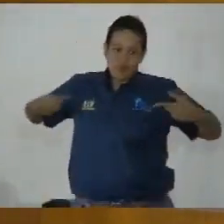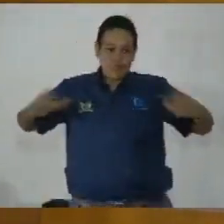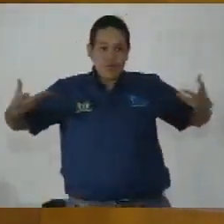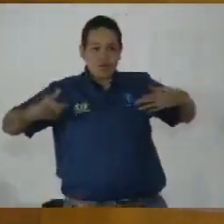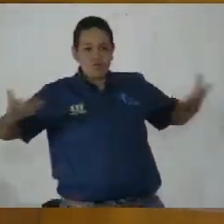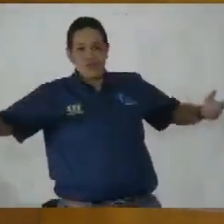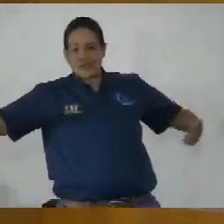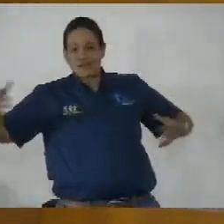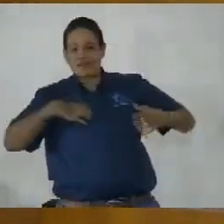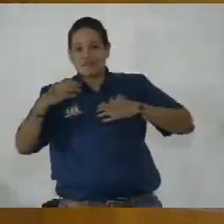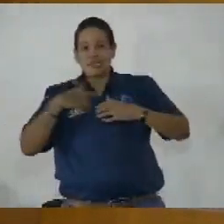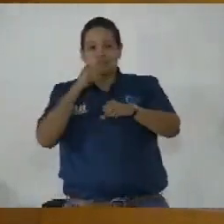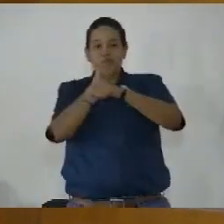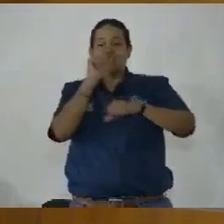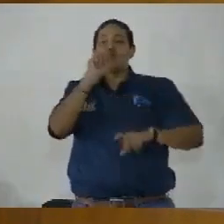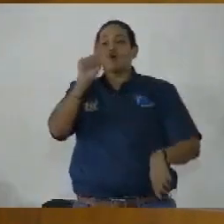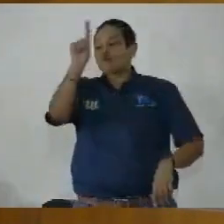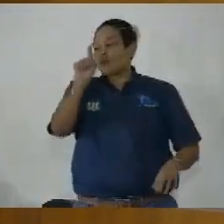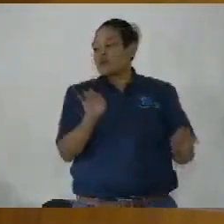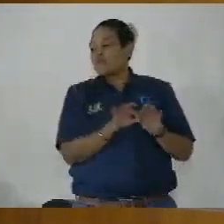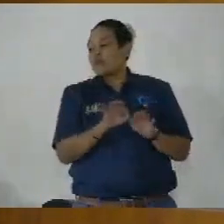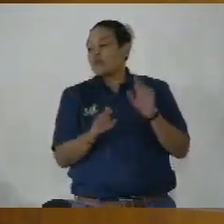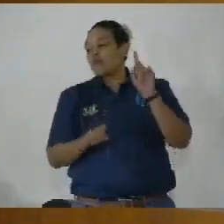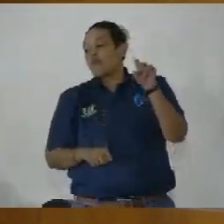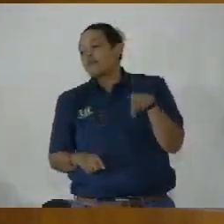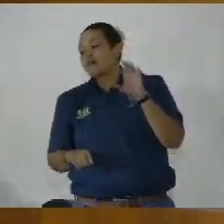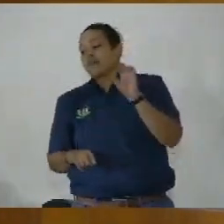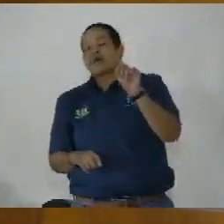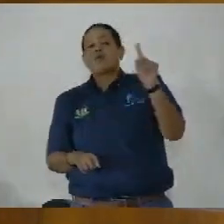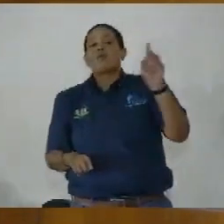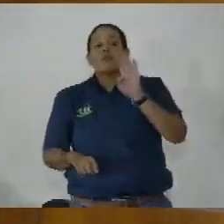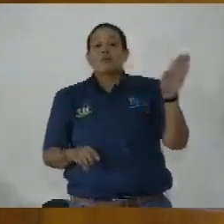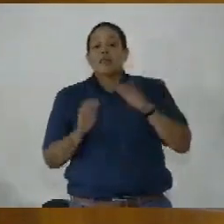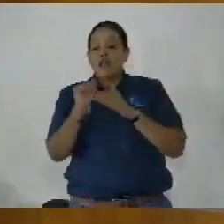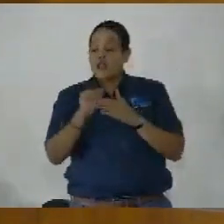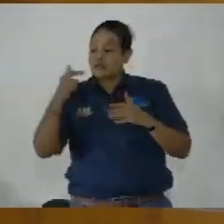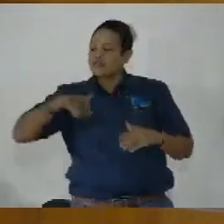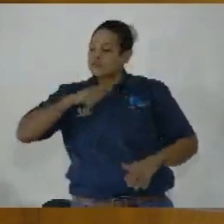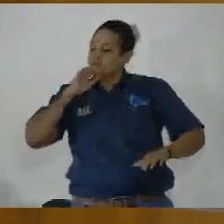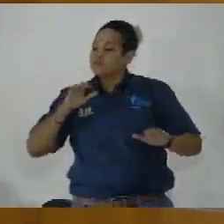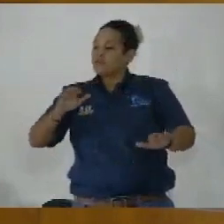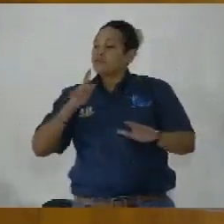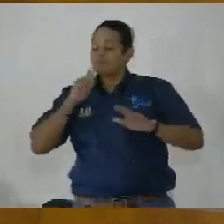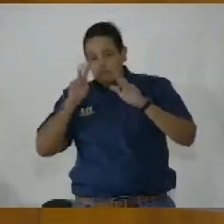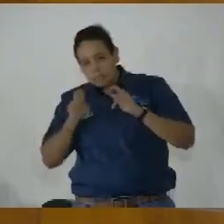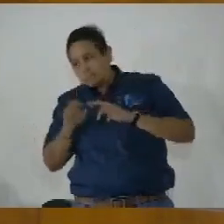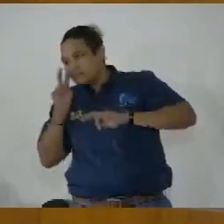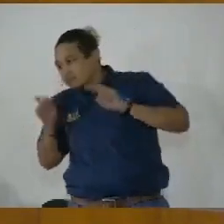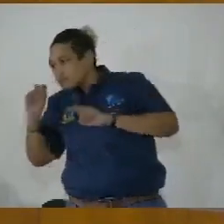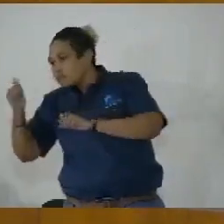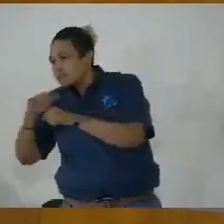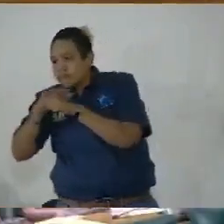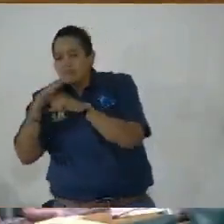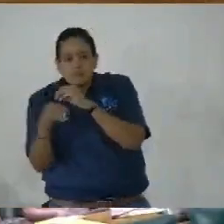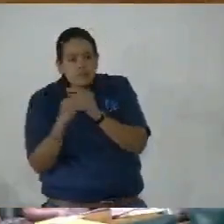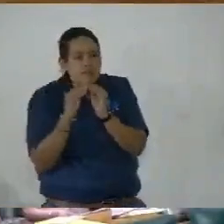Work Order 1 at a value of $1.911 billion. And we're actively assessing other